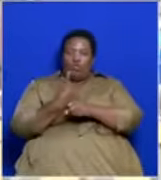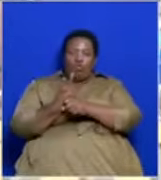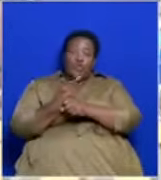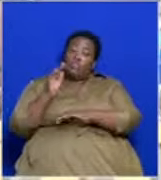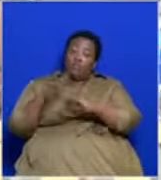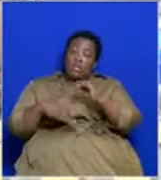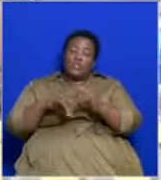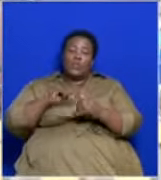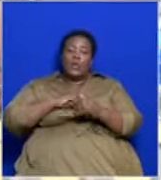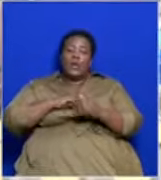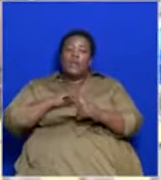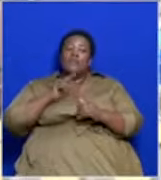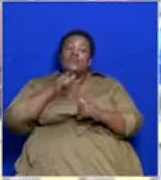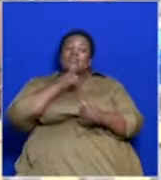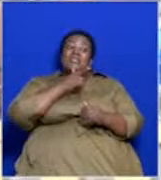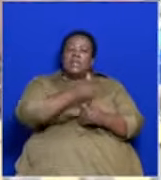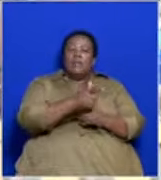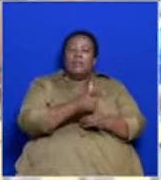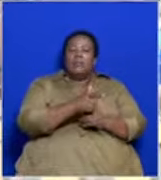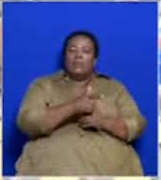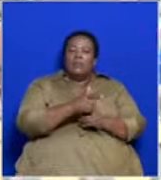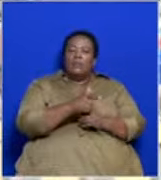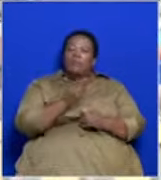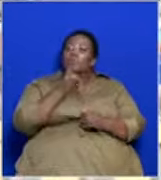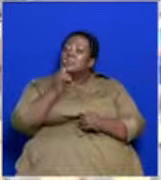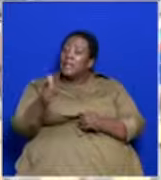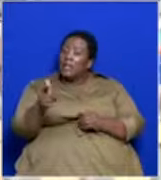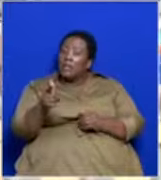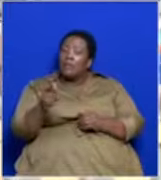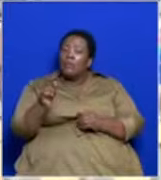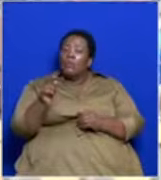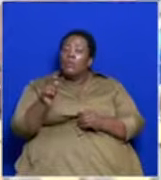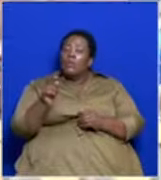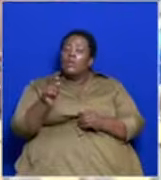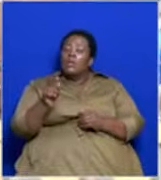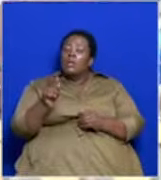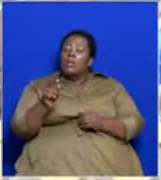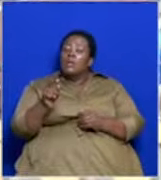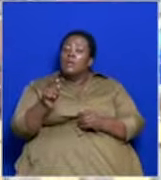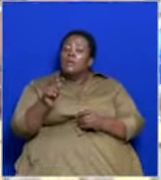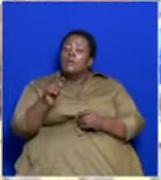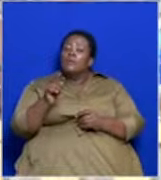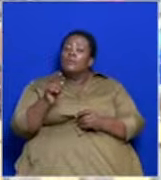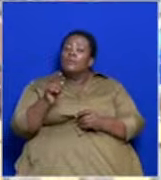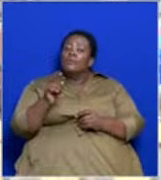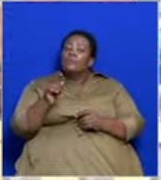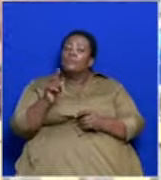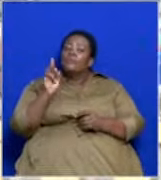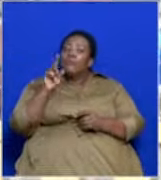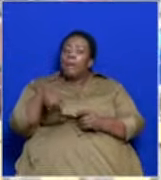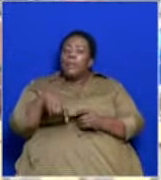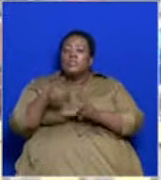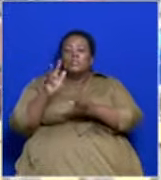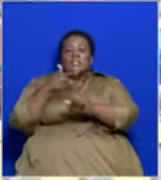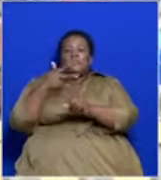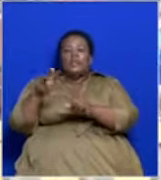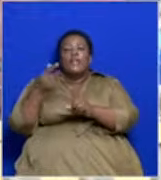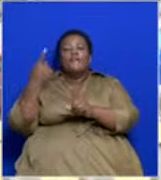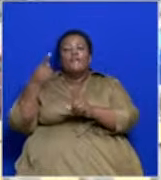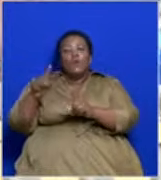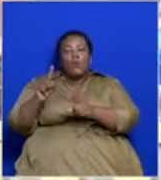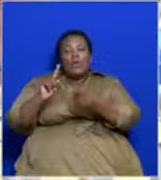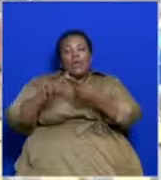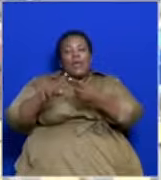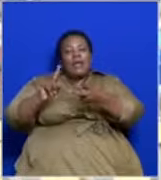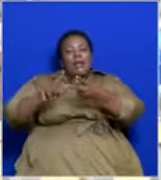to them, right? Nowhere, in my recollection of that report, nowhere do you prescribe to the city